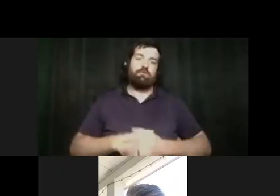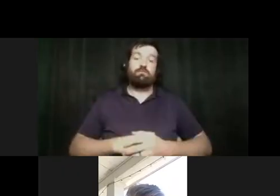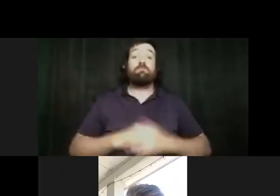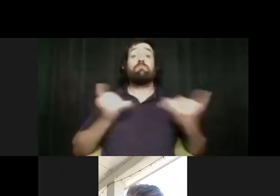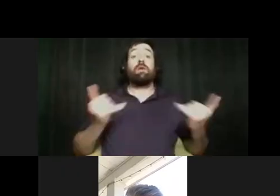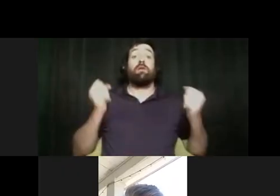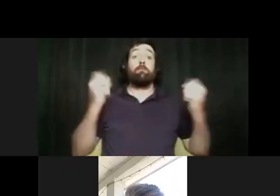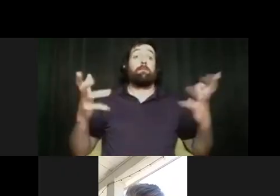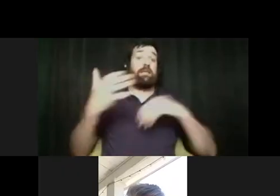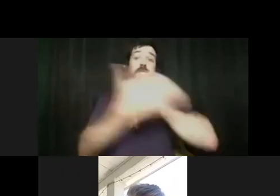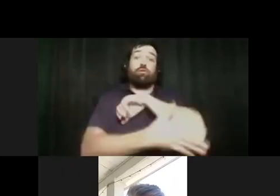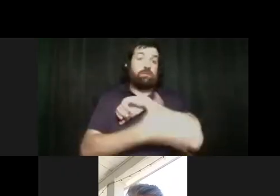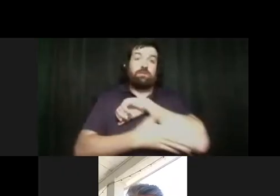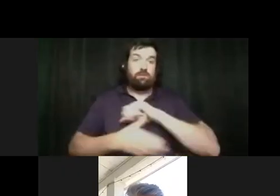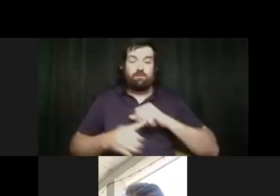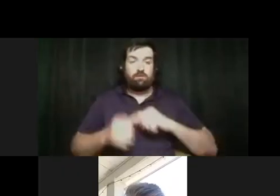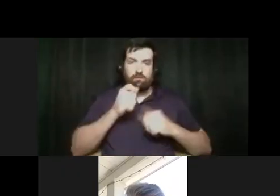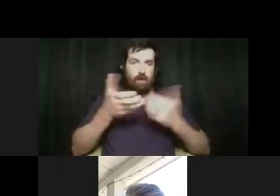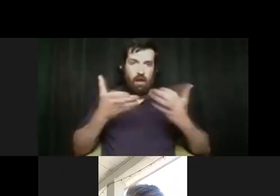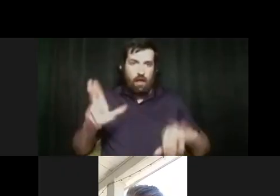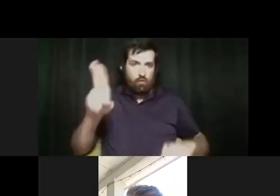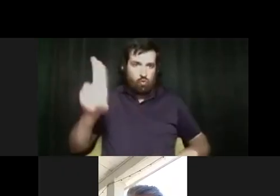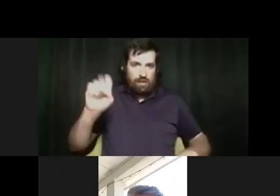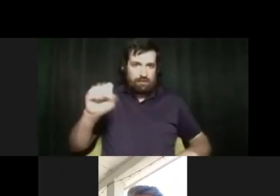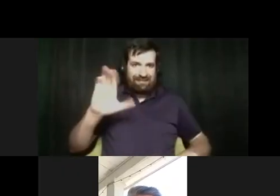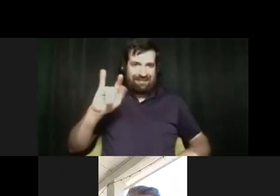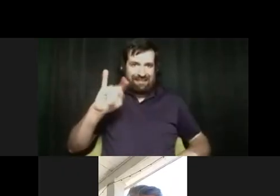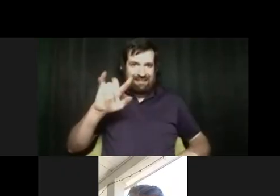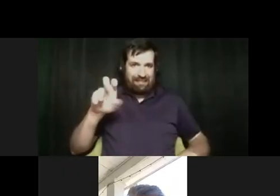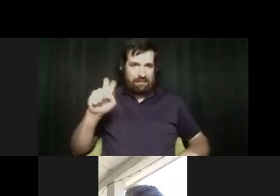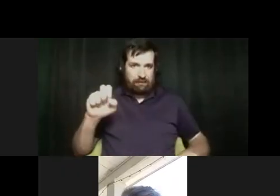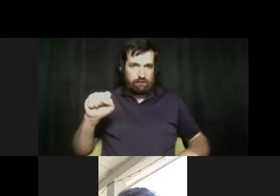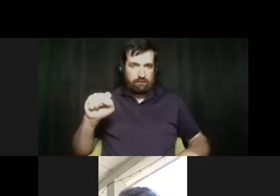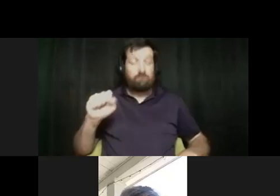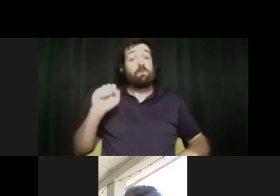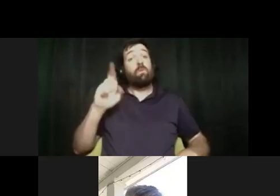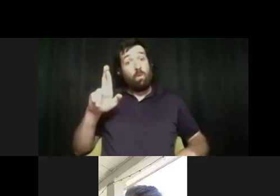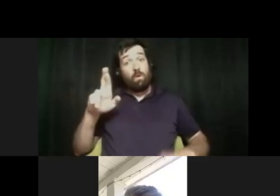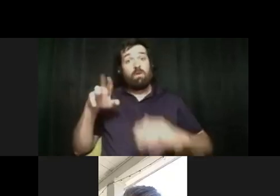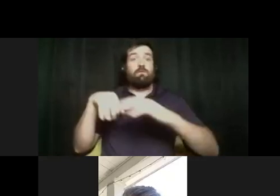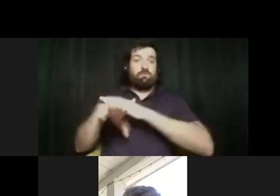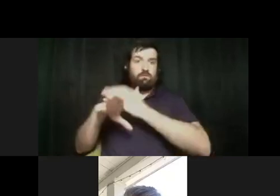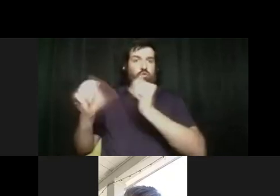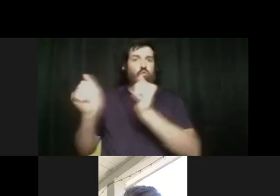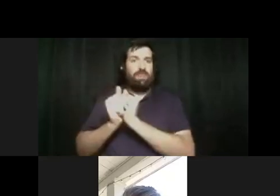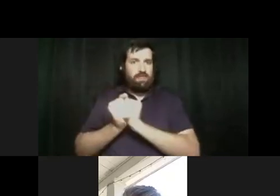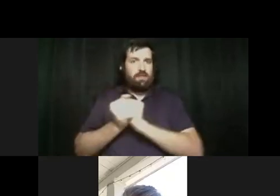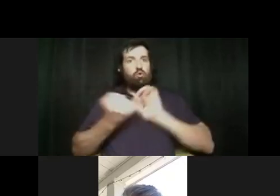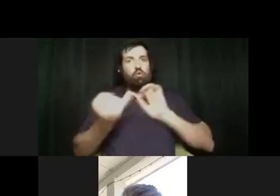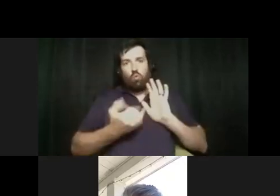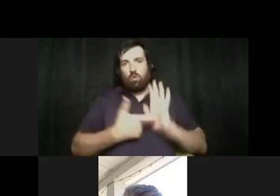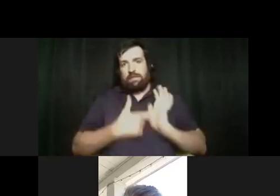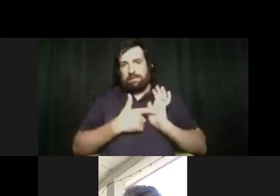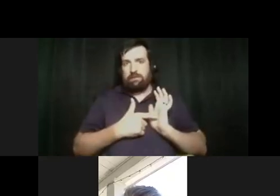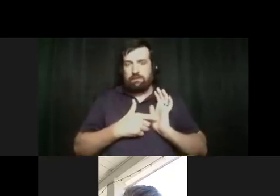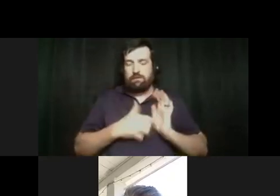lot of countries are not allowing US citizens entry, or they're allowing entry with quarantine. So it's very, like Dr.